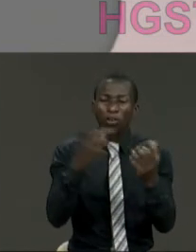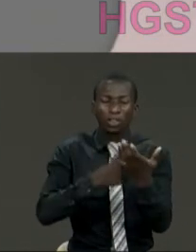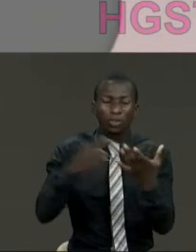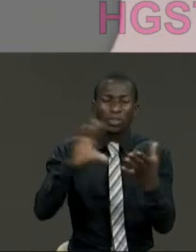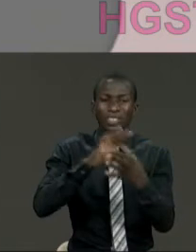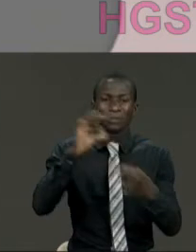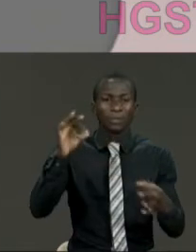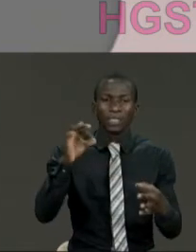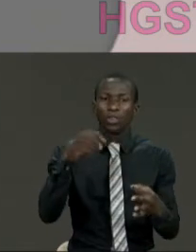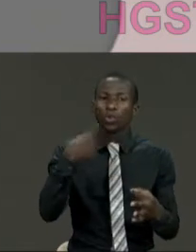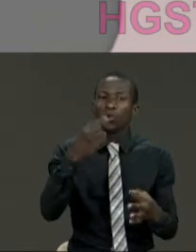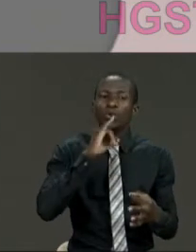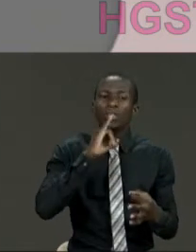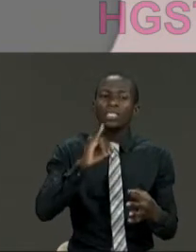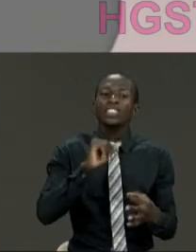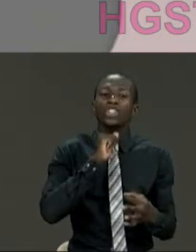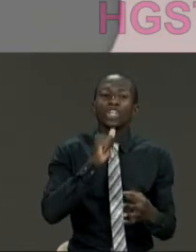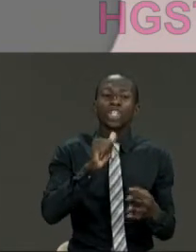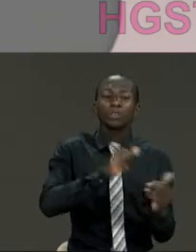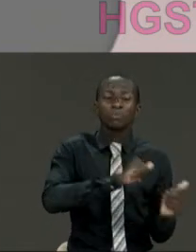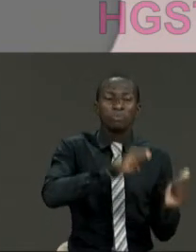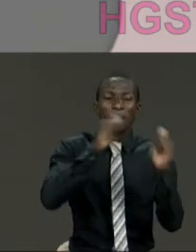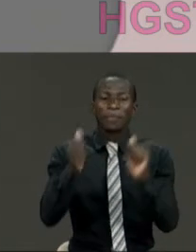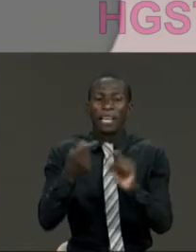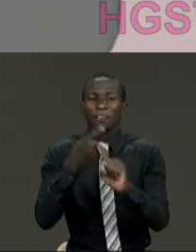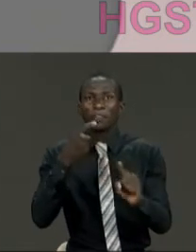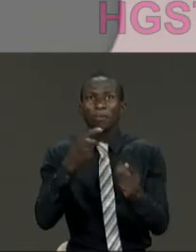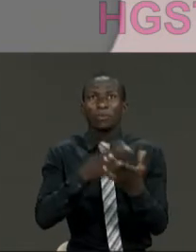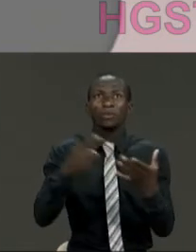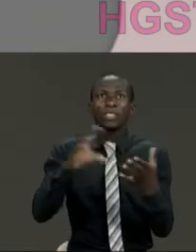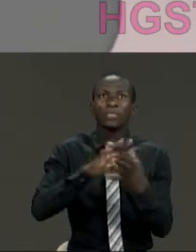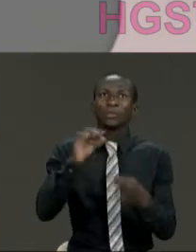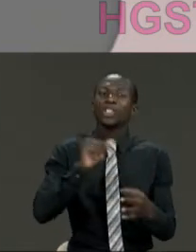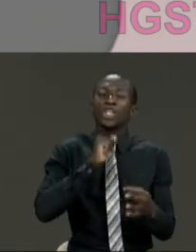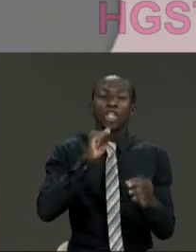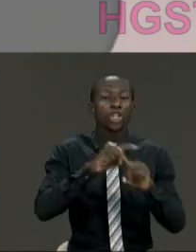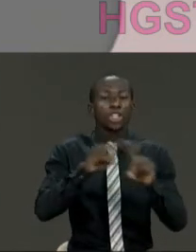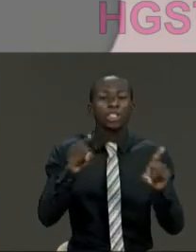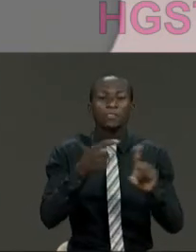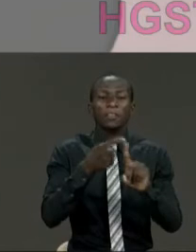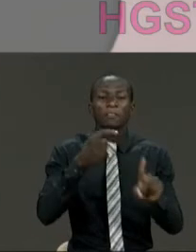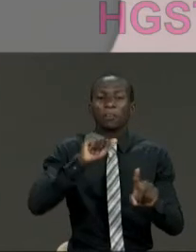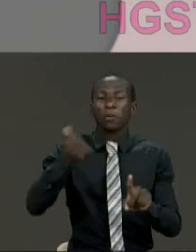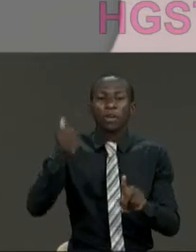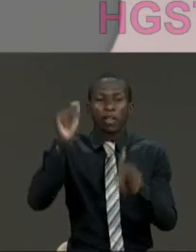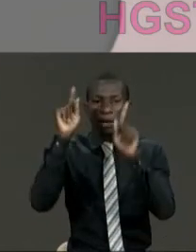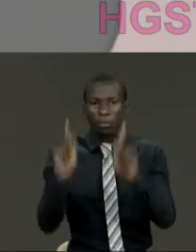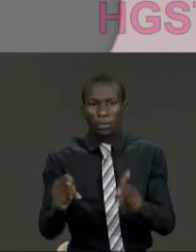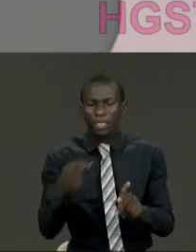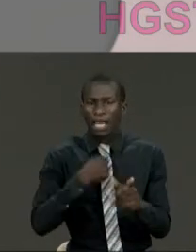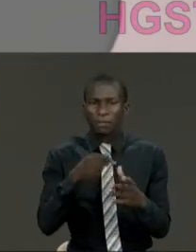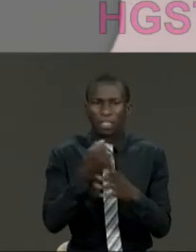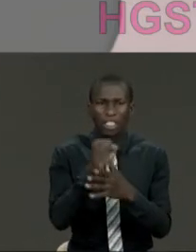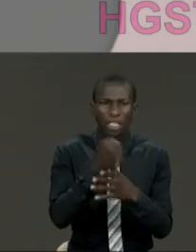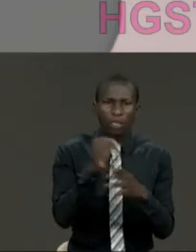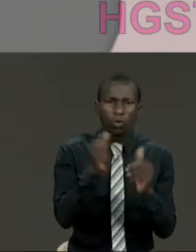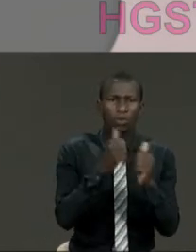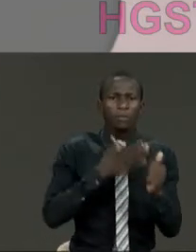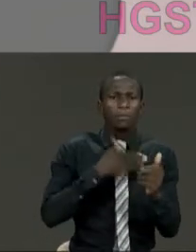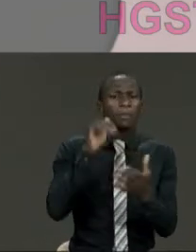Spirit, is not different from an ordinary person. I was sharing it with my wife early this morning. I said,